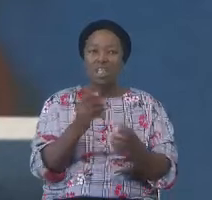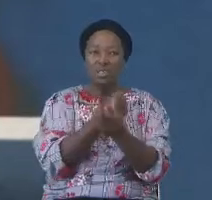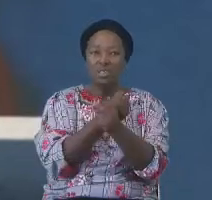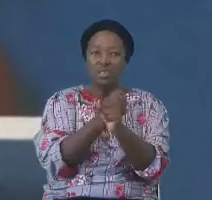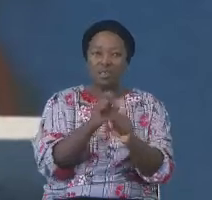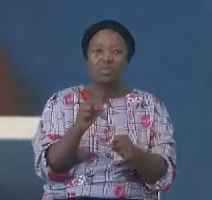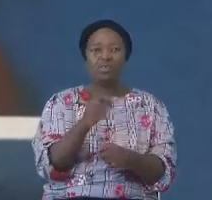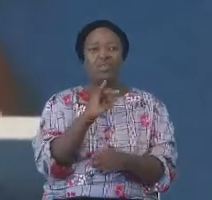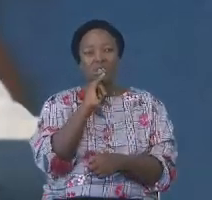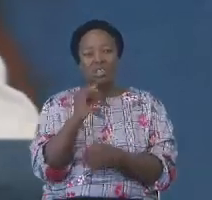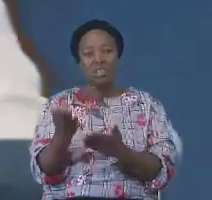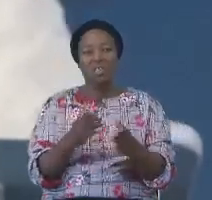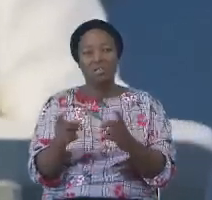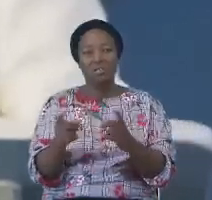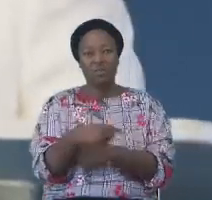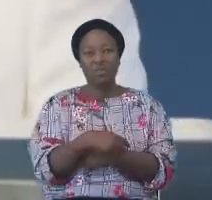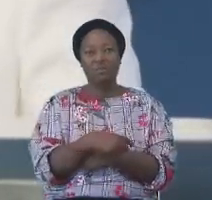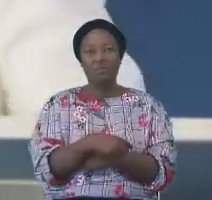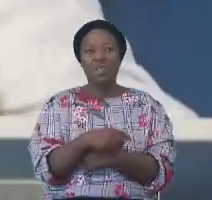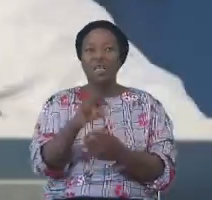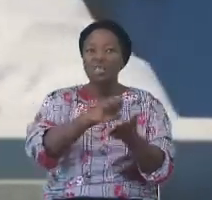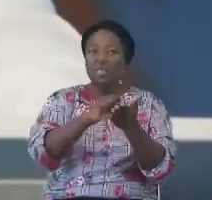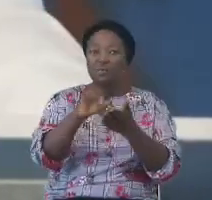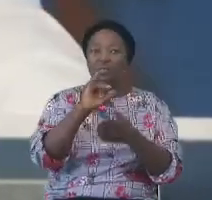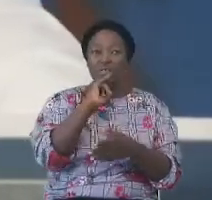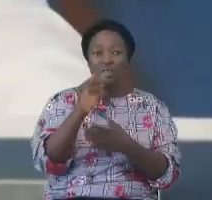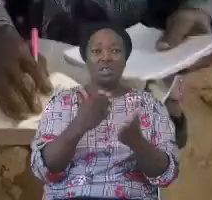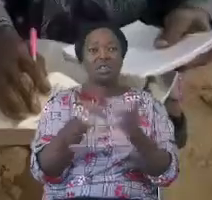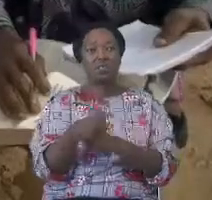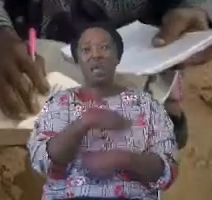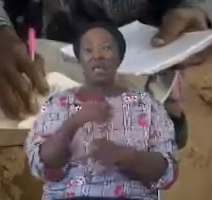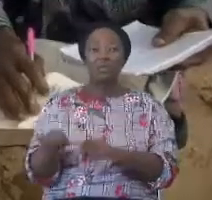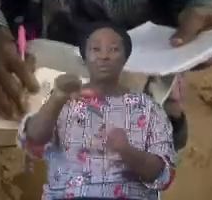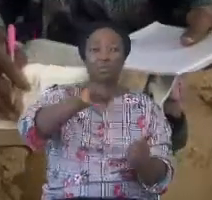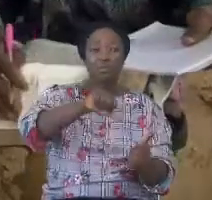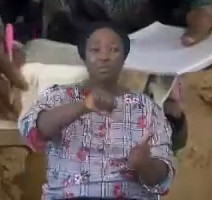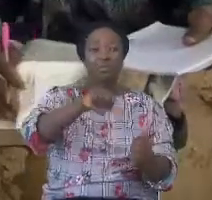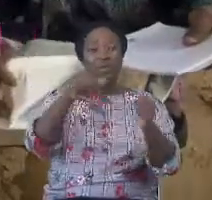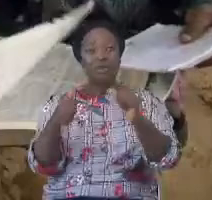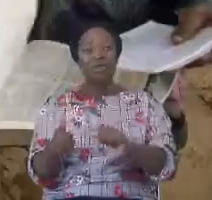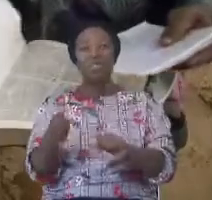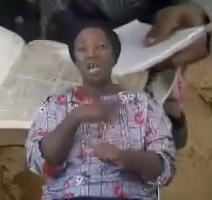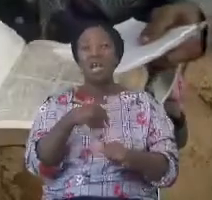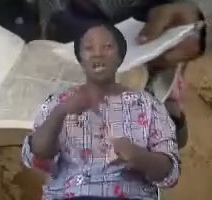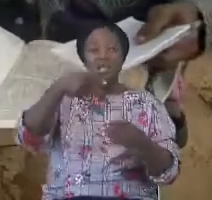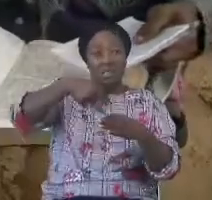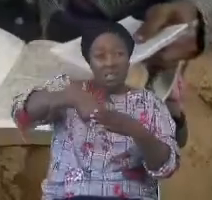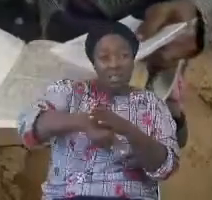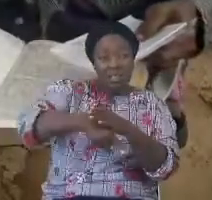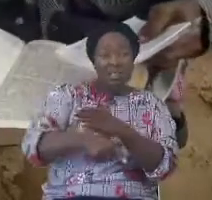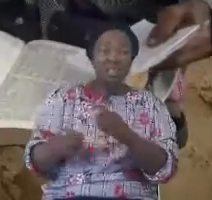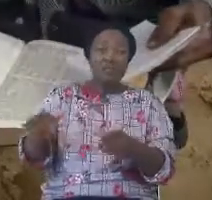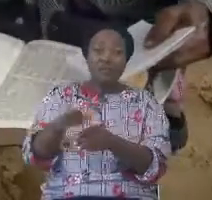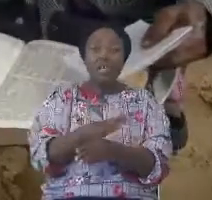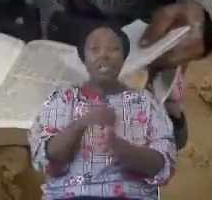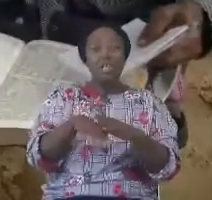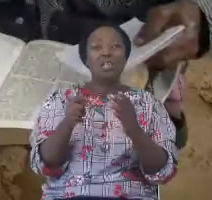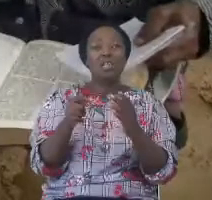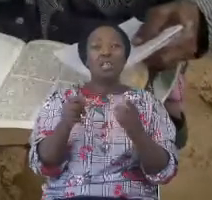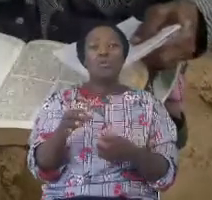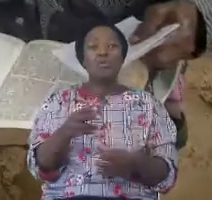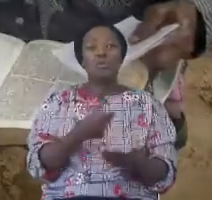glorified salvation is available today sanctification is available to them and the